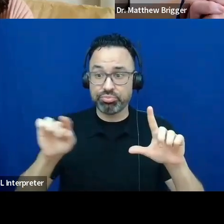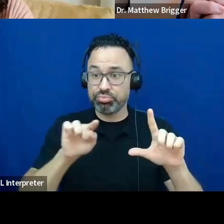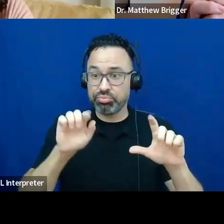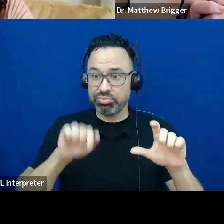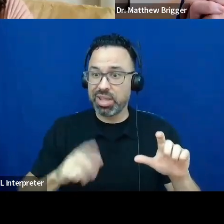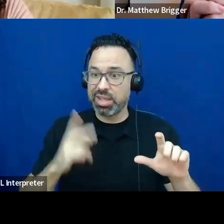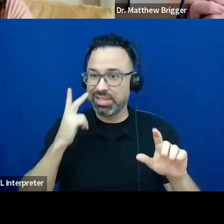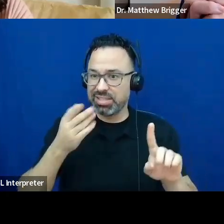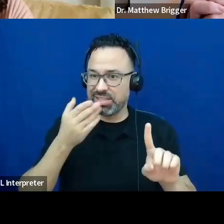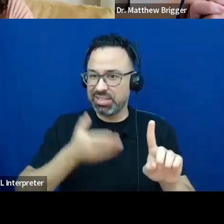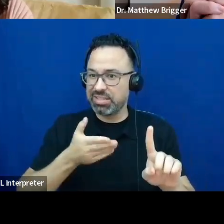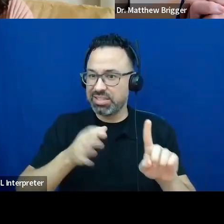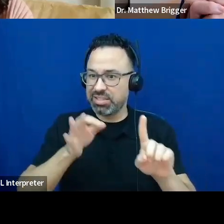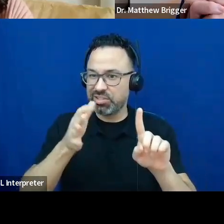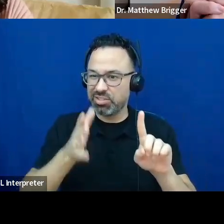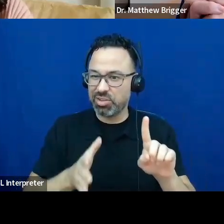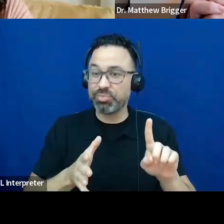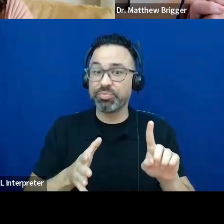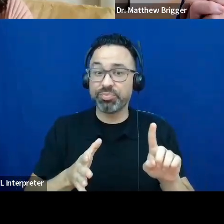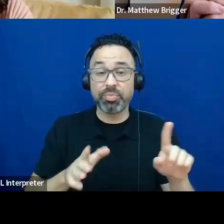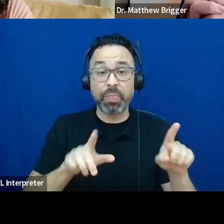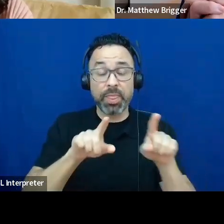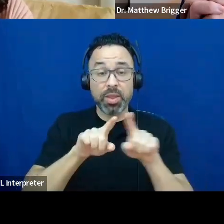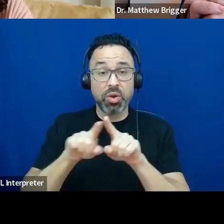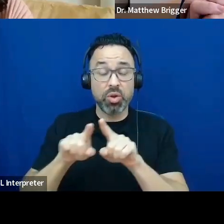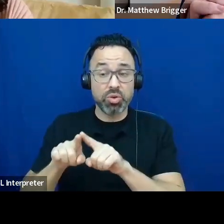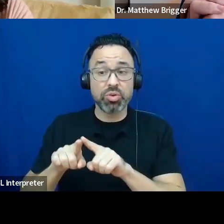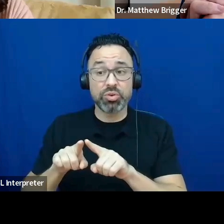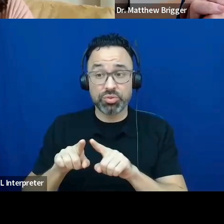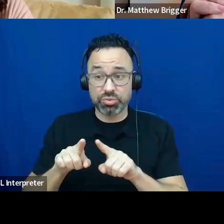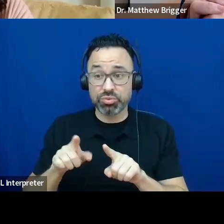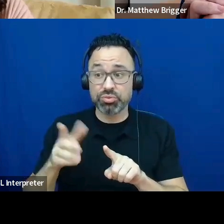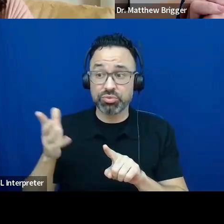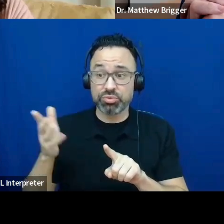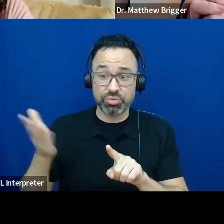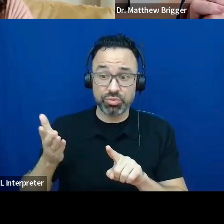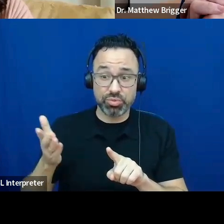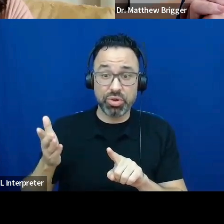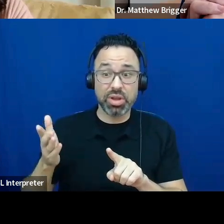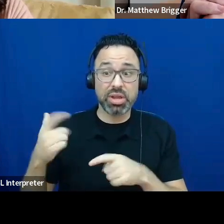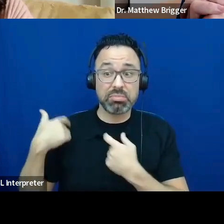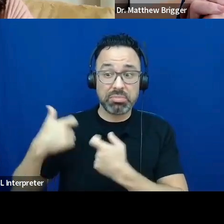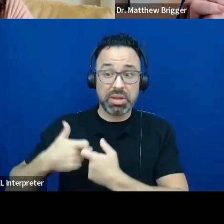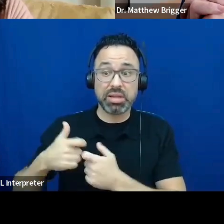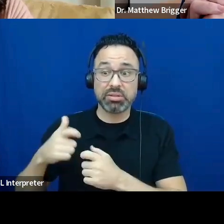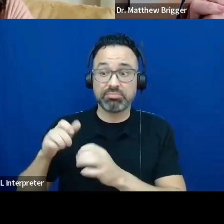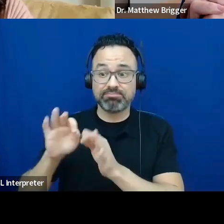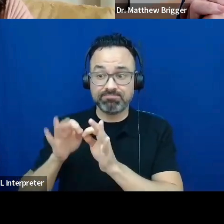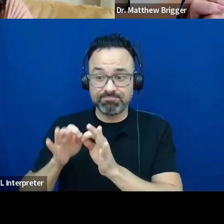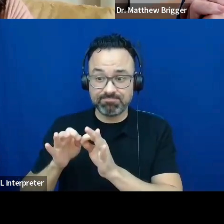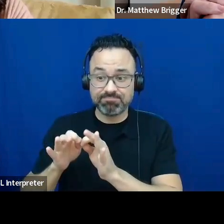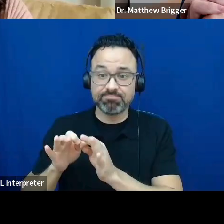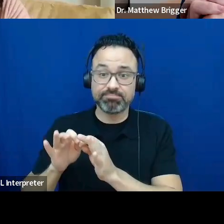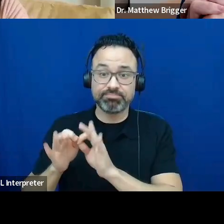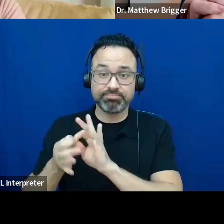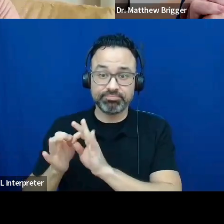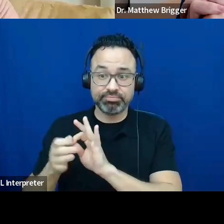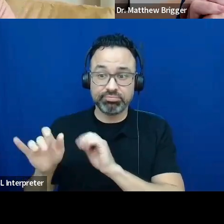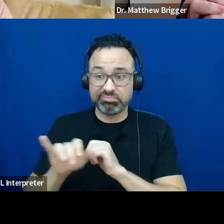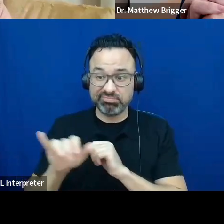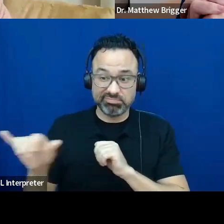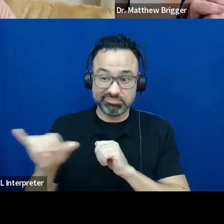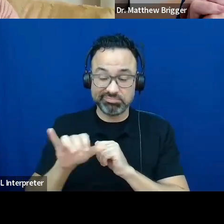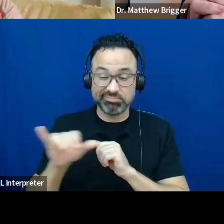able to see them. And we are going to have Spanish interpretation as well. And the